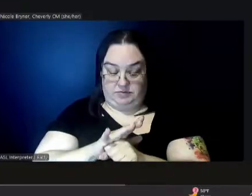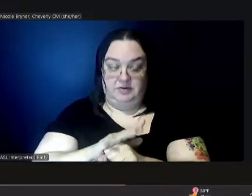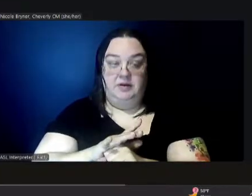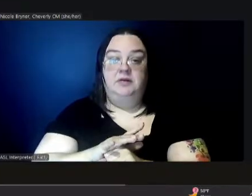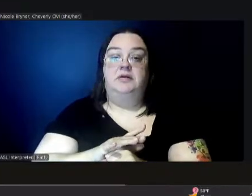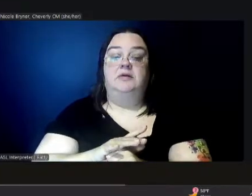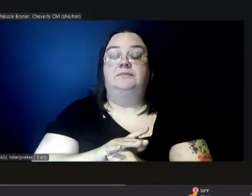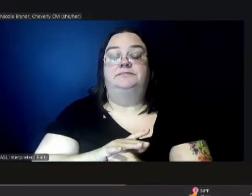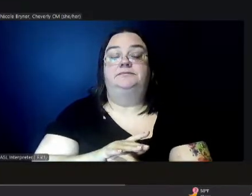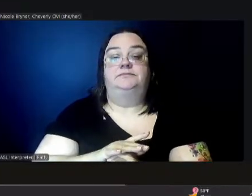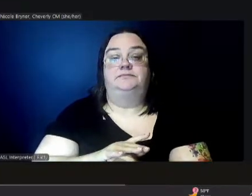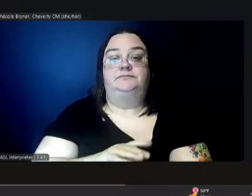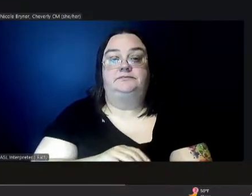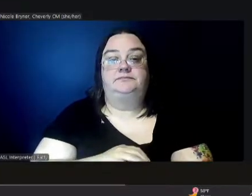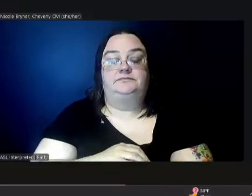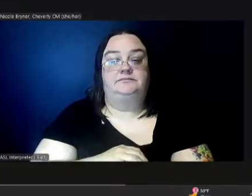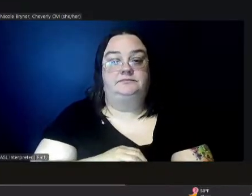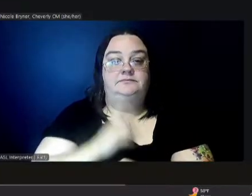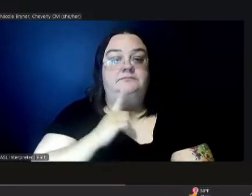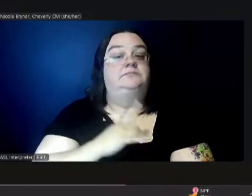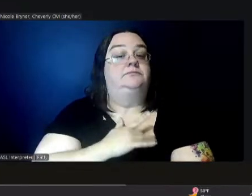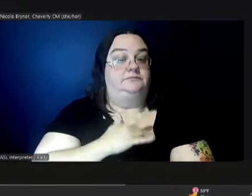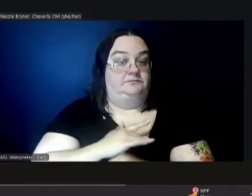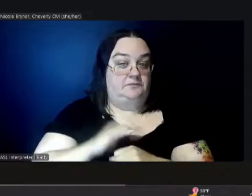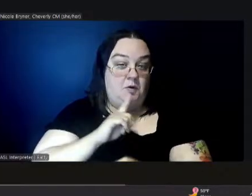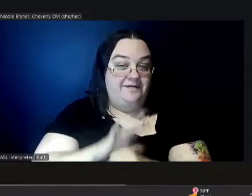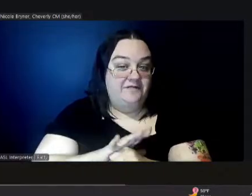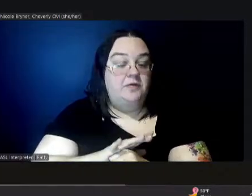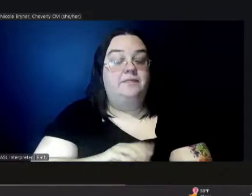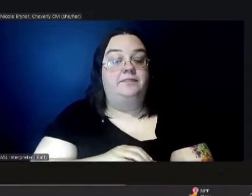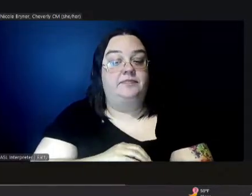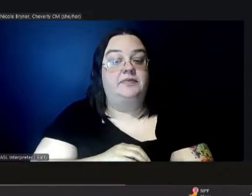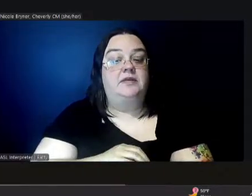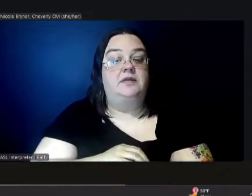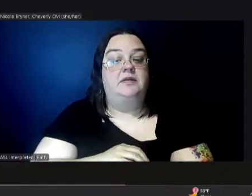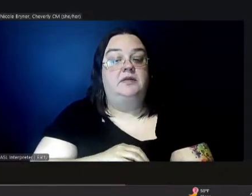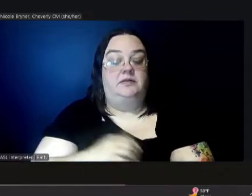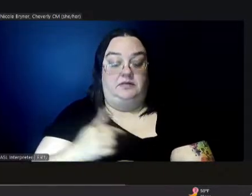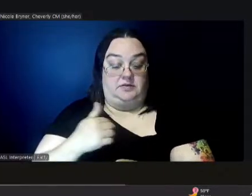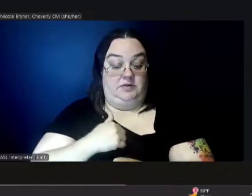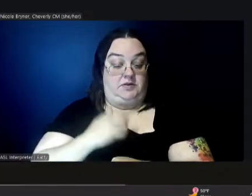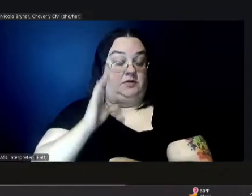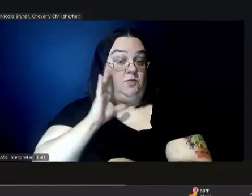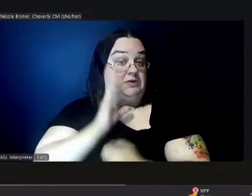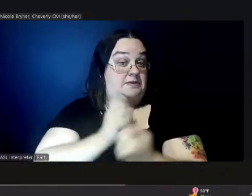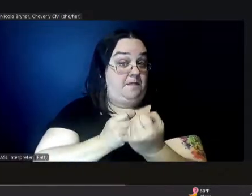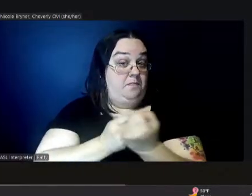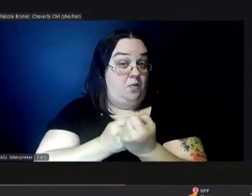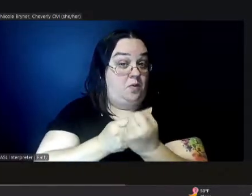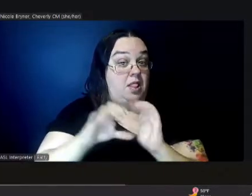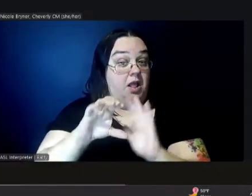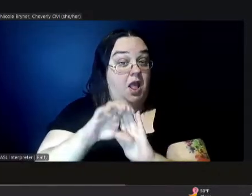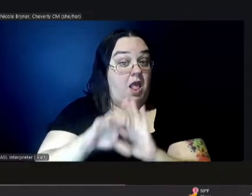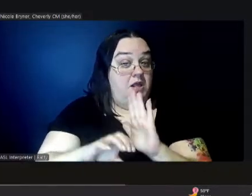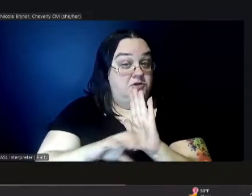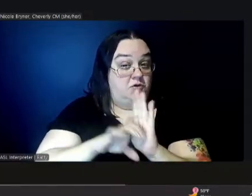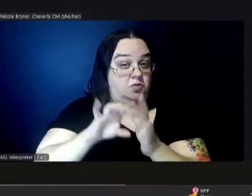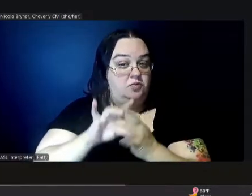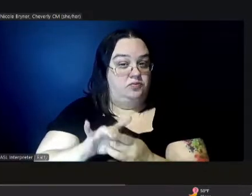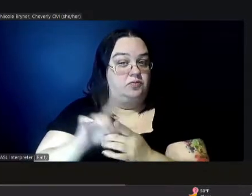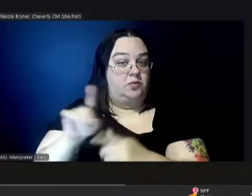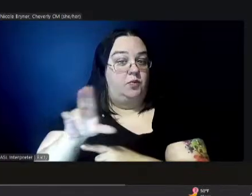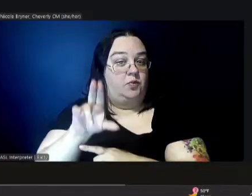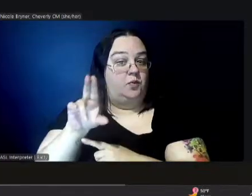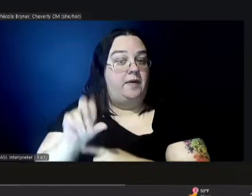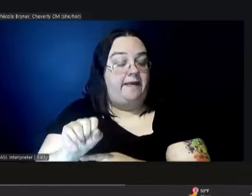Do solemnly swear or affirm that I will support the Constitution of the United States. I will support the Constitution of the United States. I